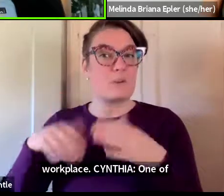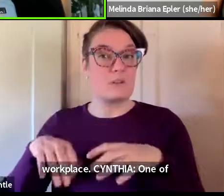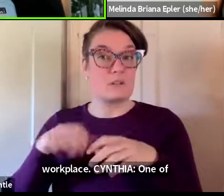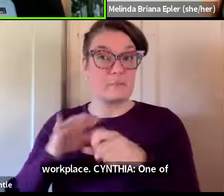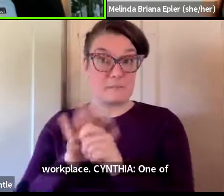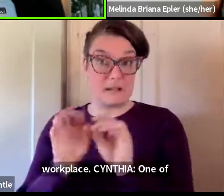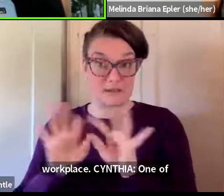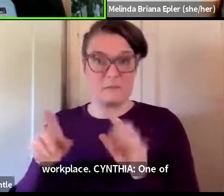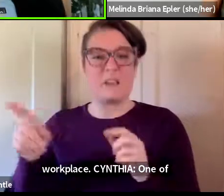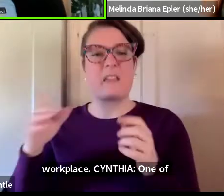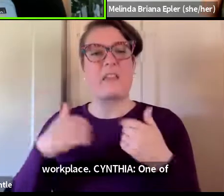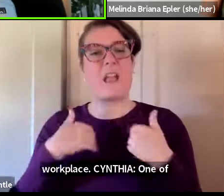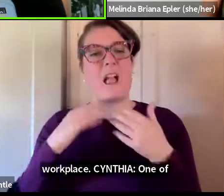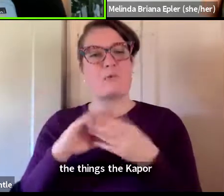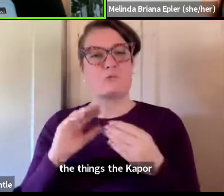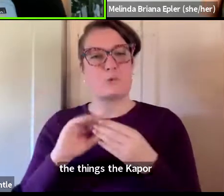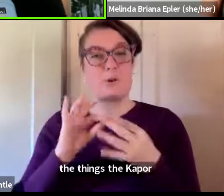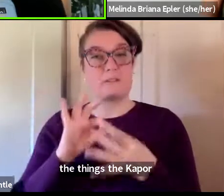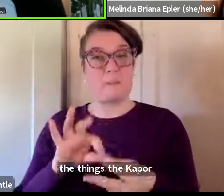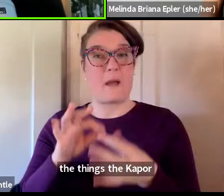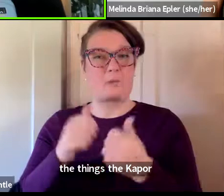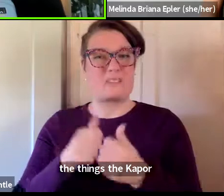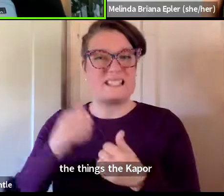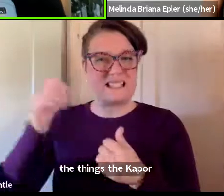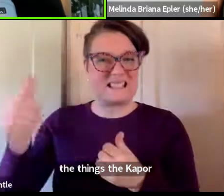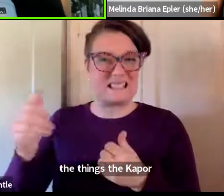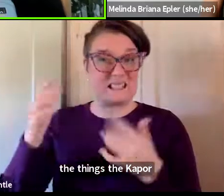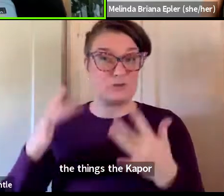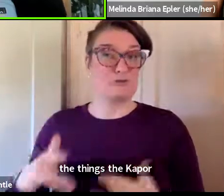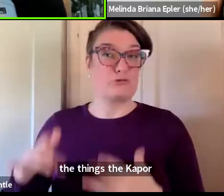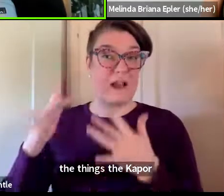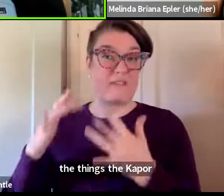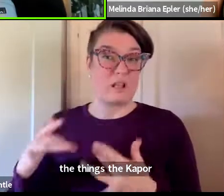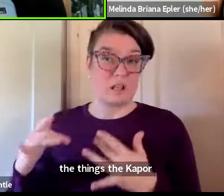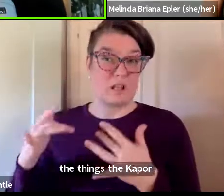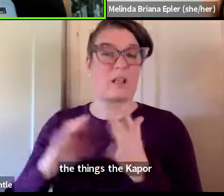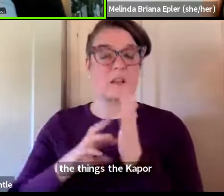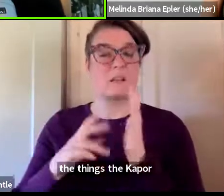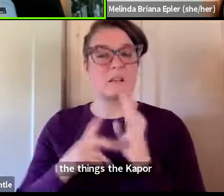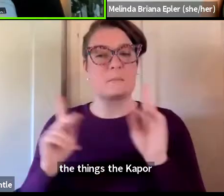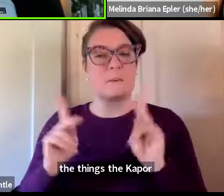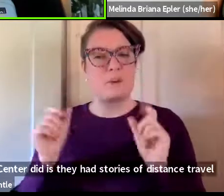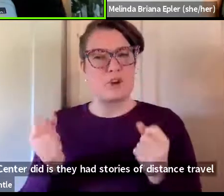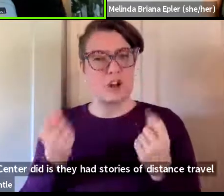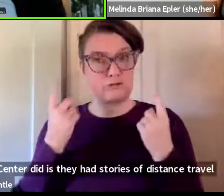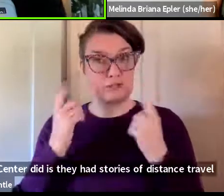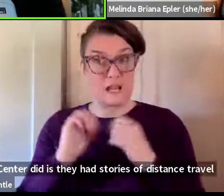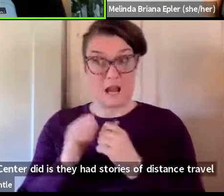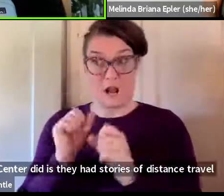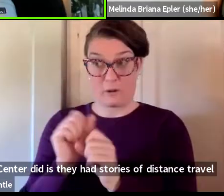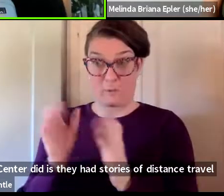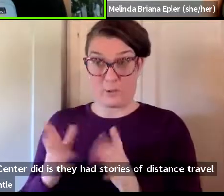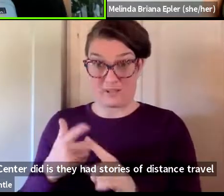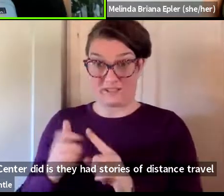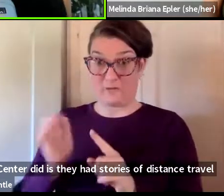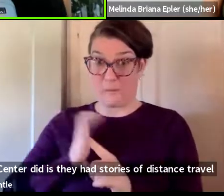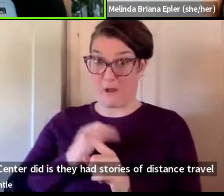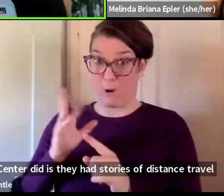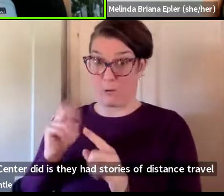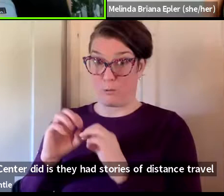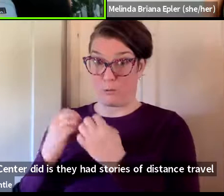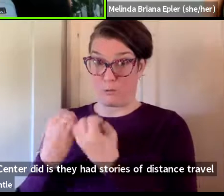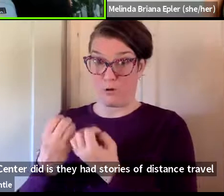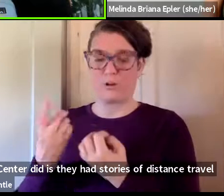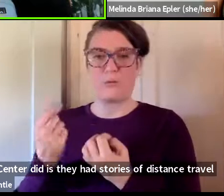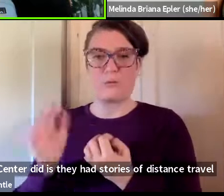distance traveled, which allowed folks to understand how employees at the Kapor Center, their story and how